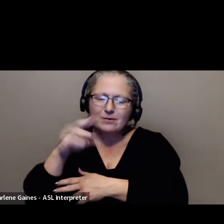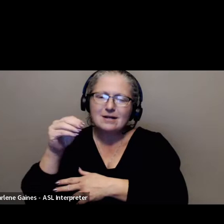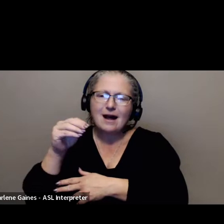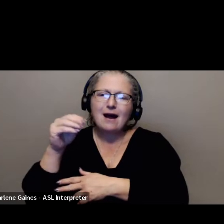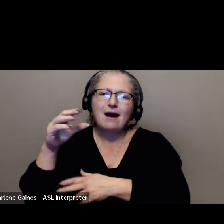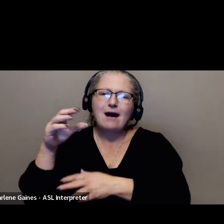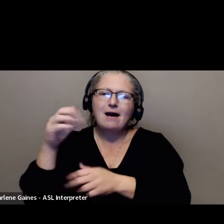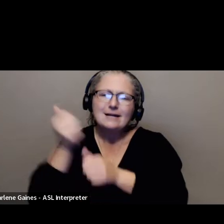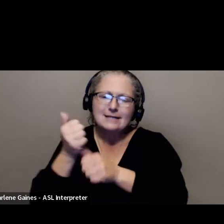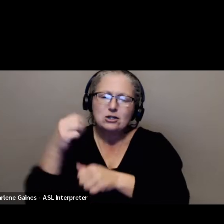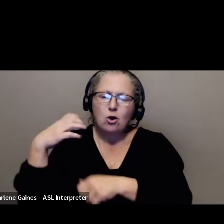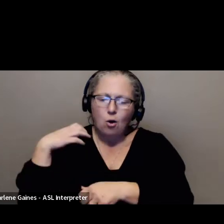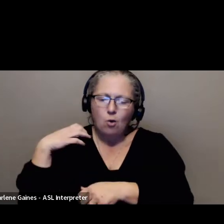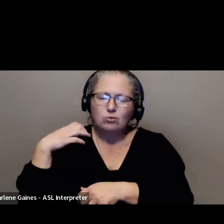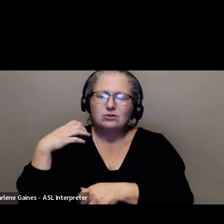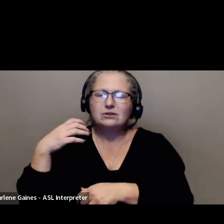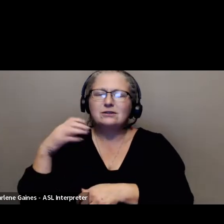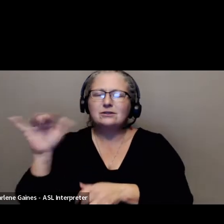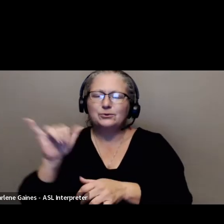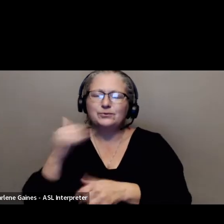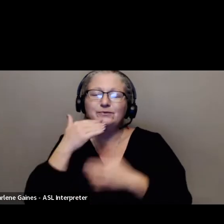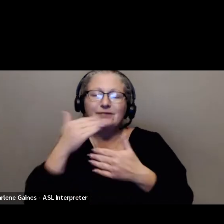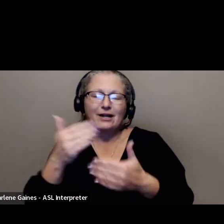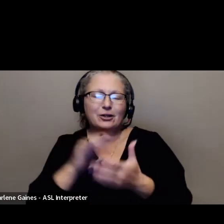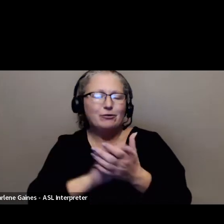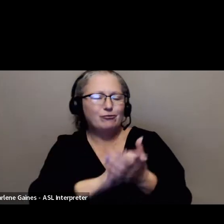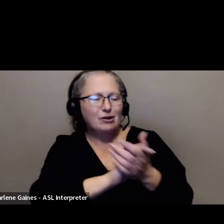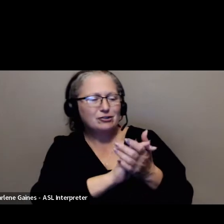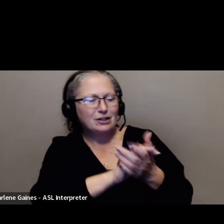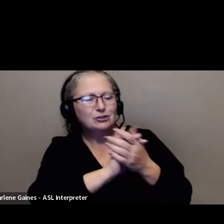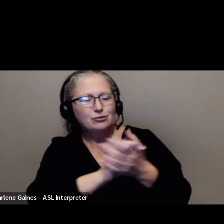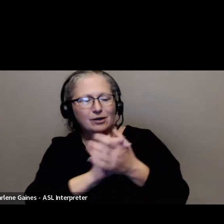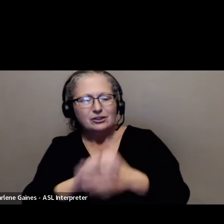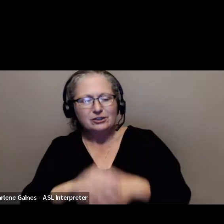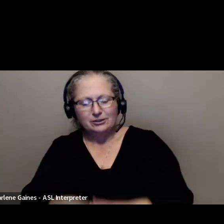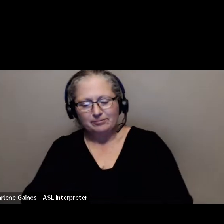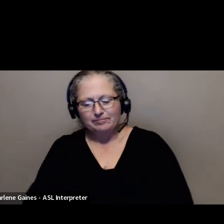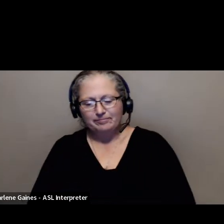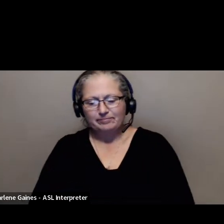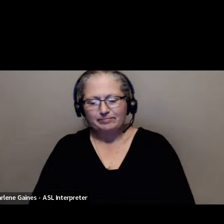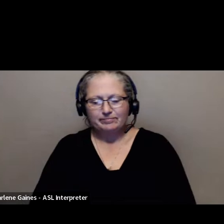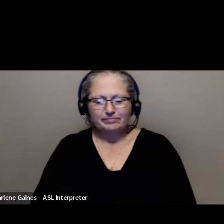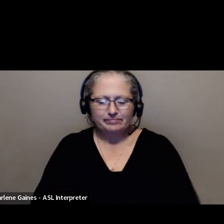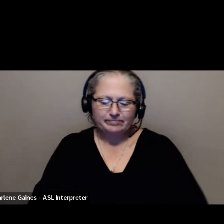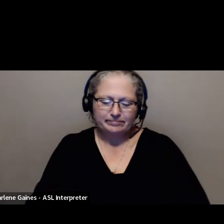Parnell as well. Thank you. Congratulations. Congratulations.